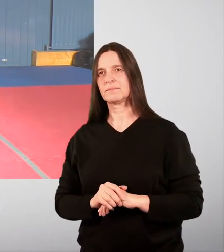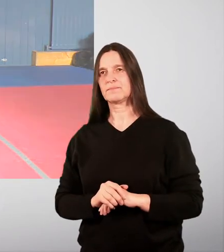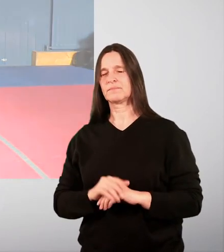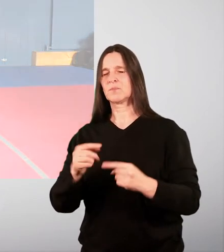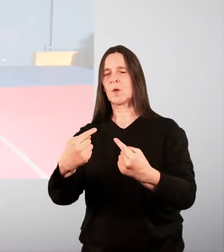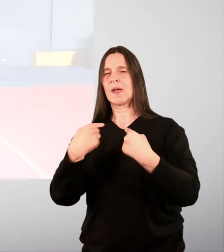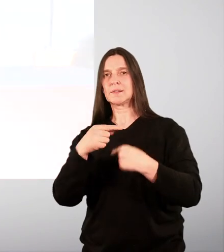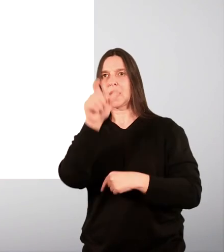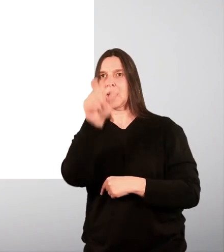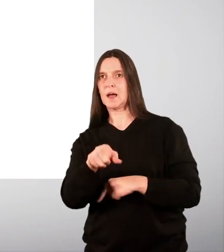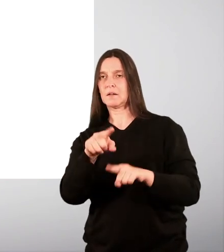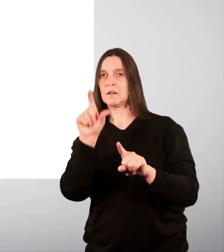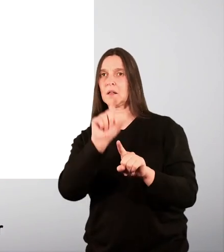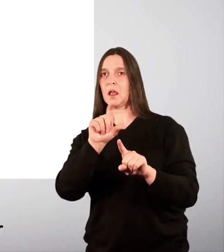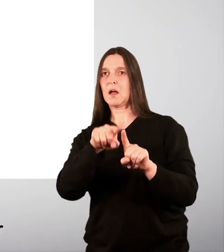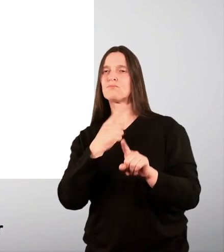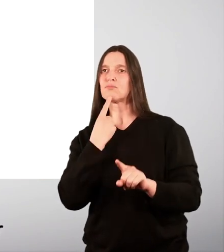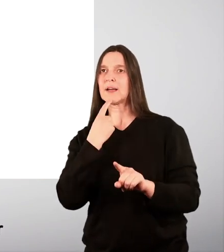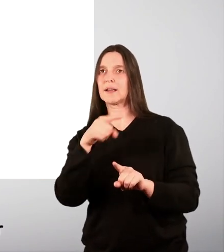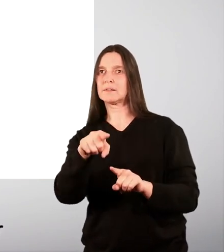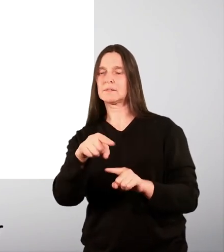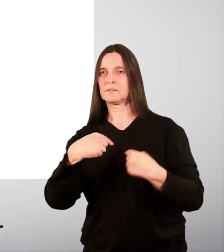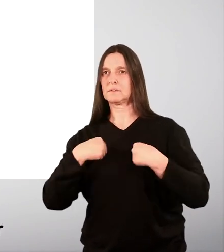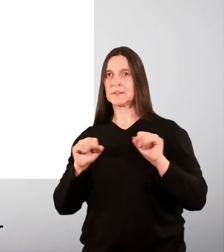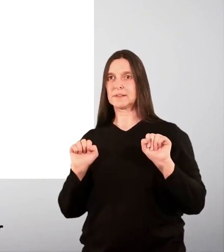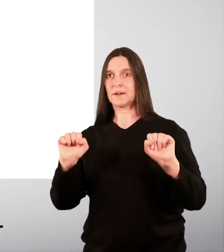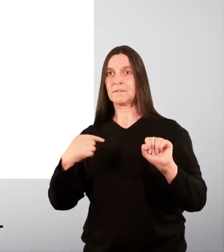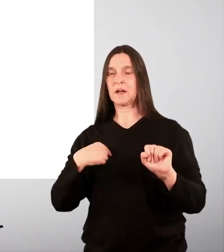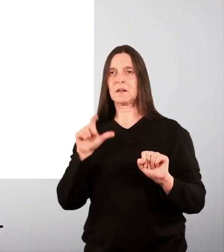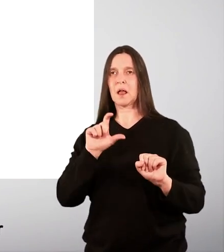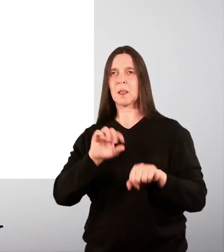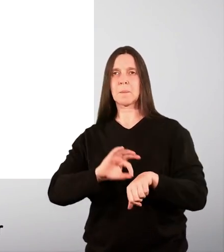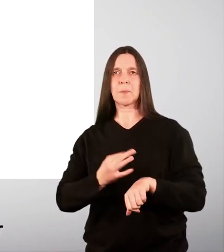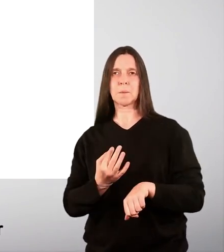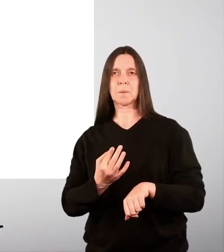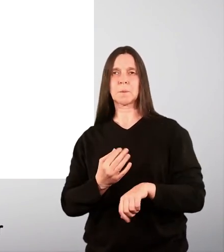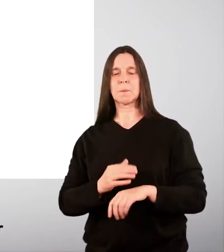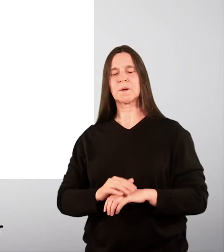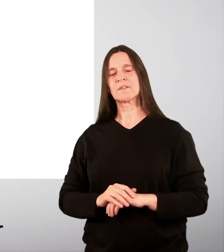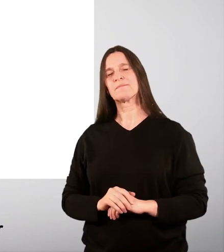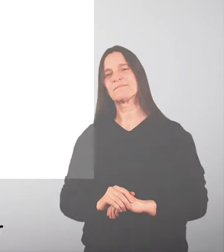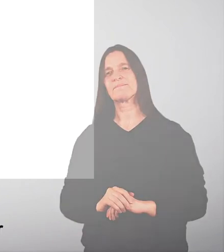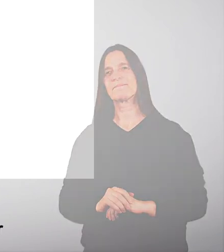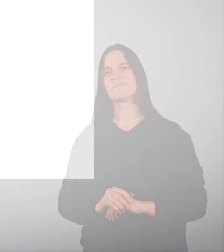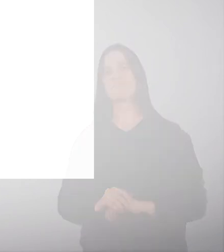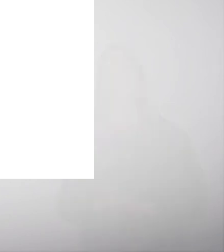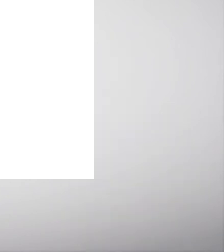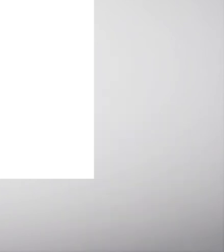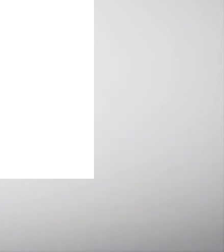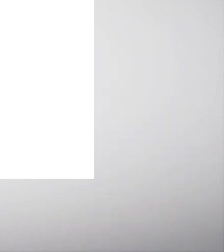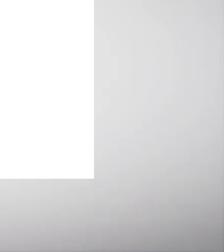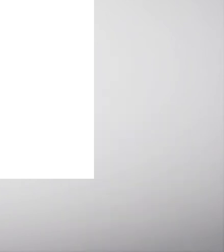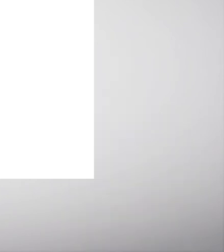step-by-step lesson. To help illustrate each of these steps, we will pause the action and render our attacker in